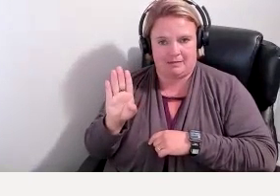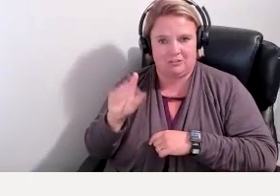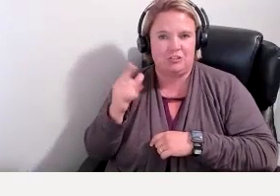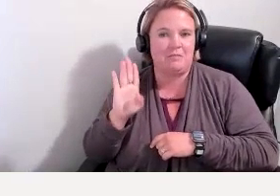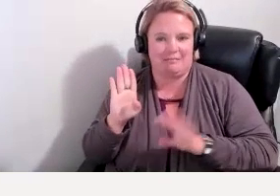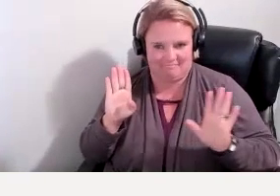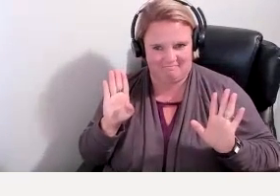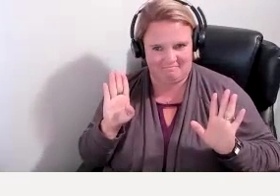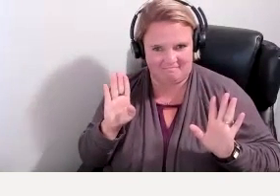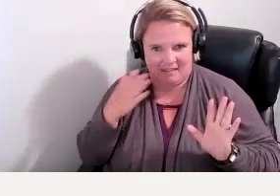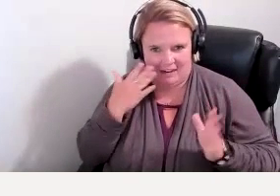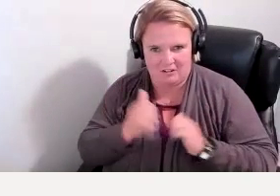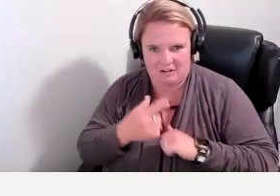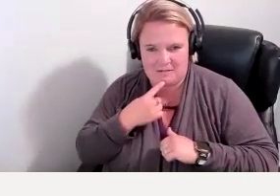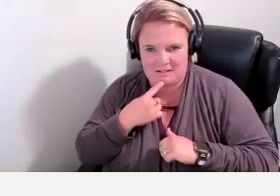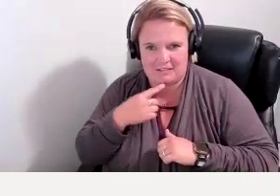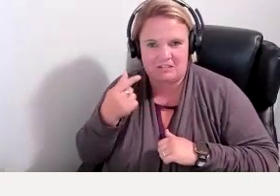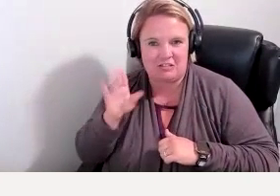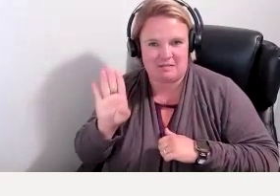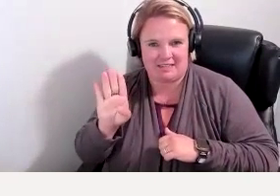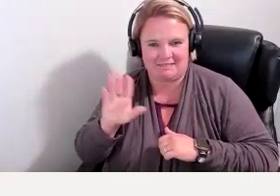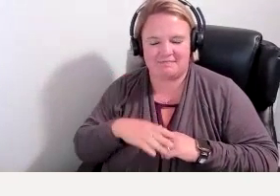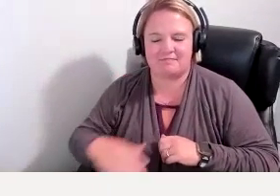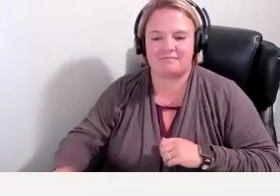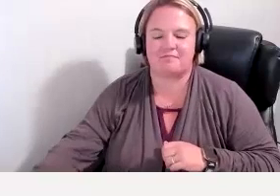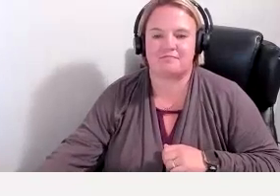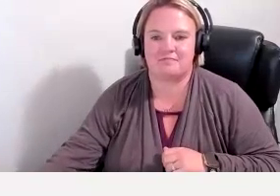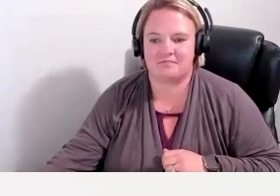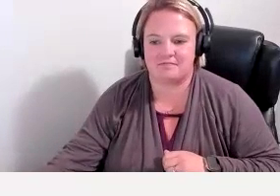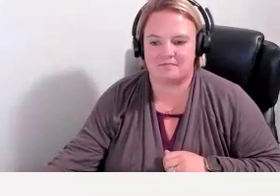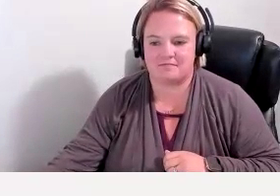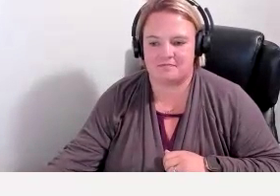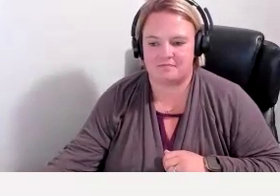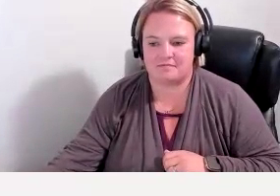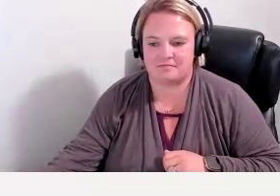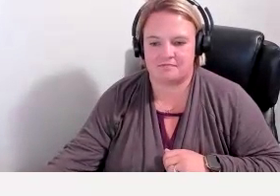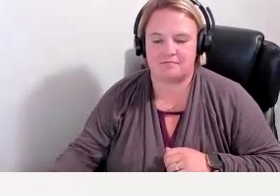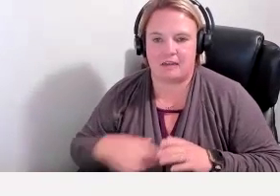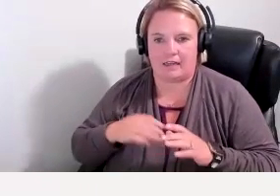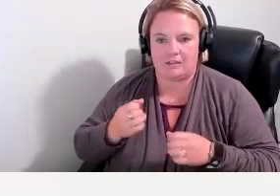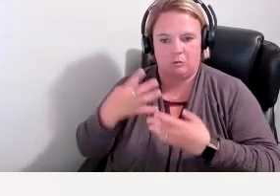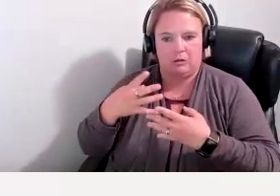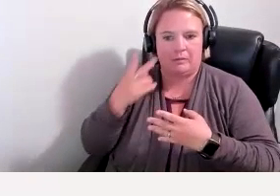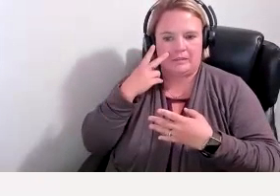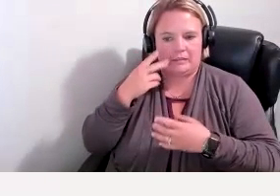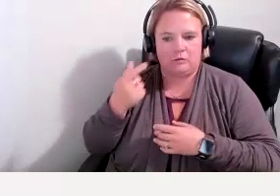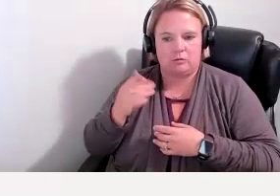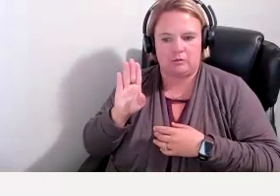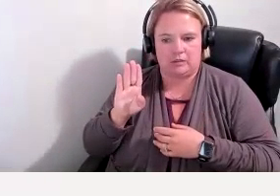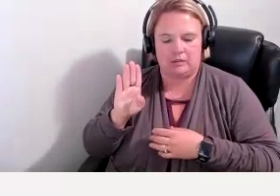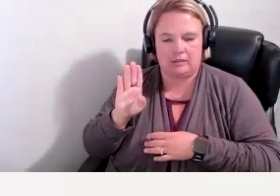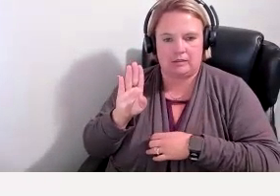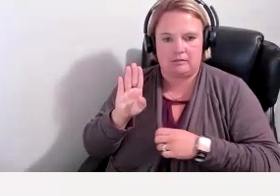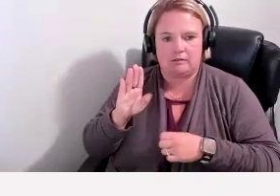GB. Can only be 1 GB. Now I had to look up and see what that was. So it said that for your